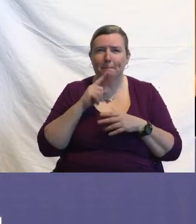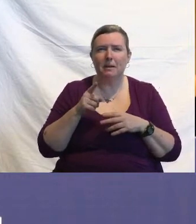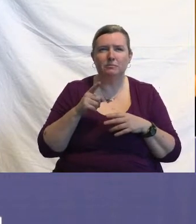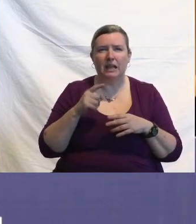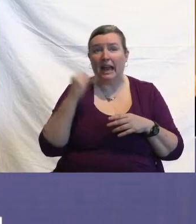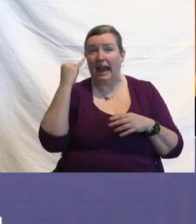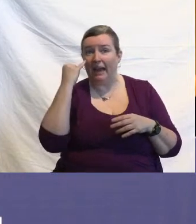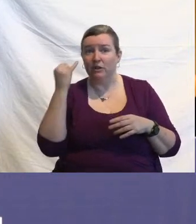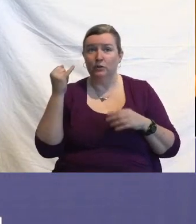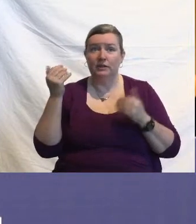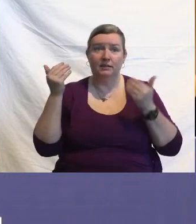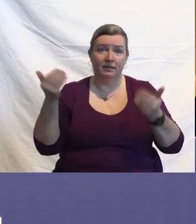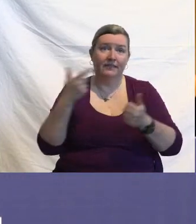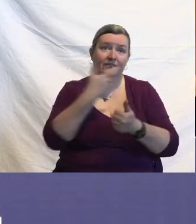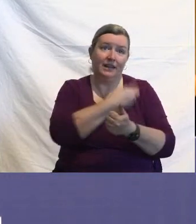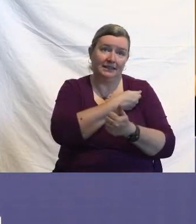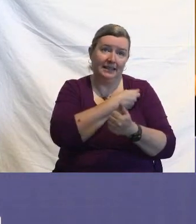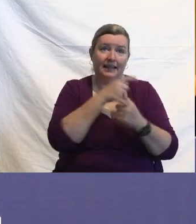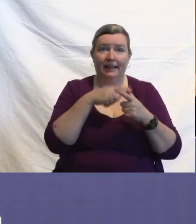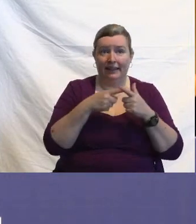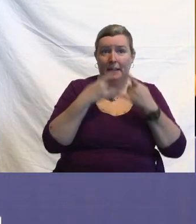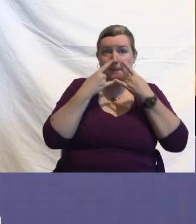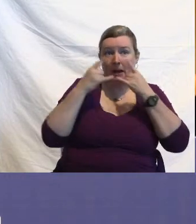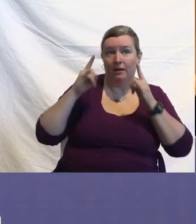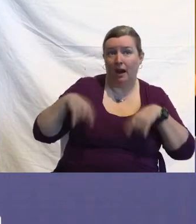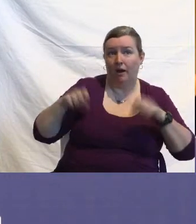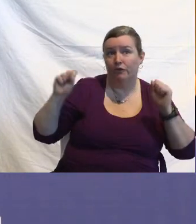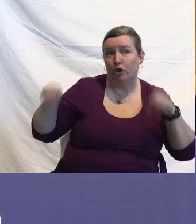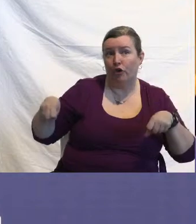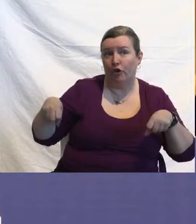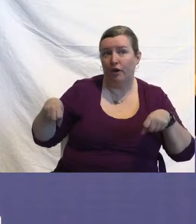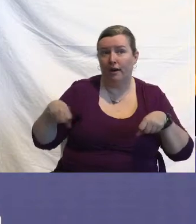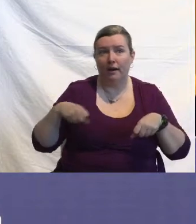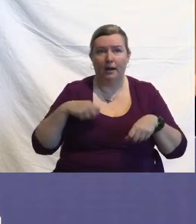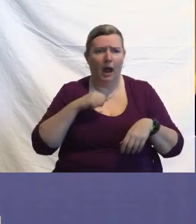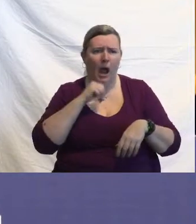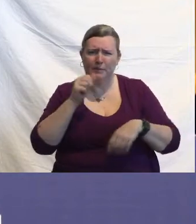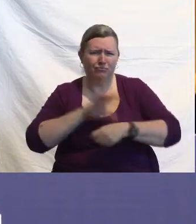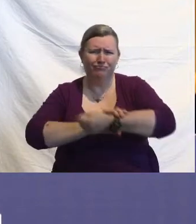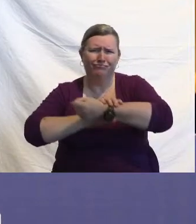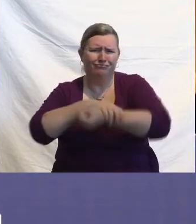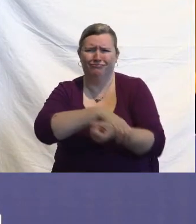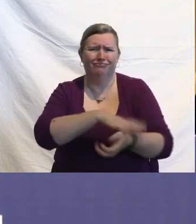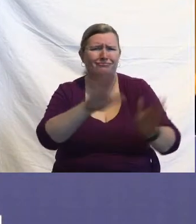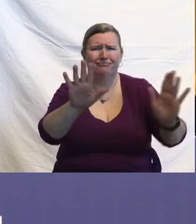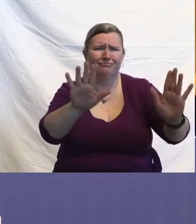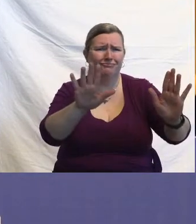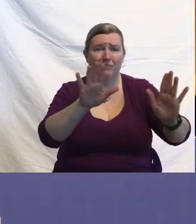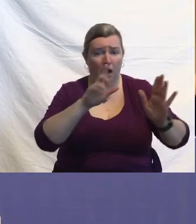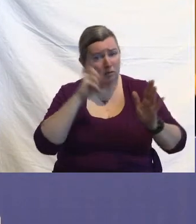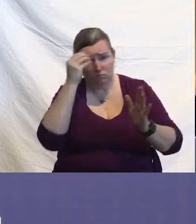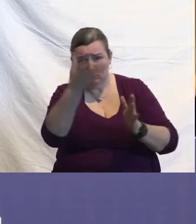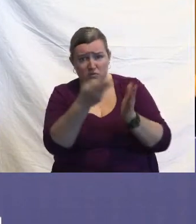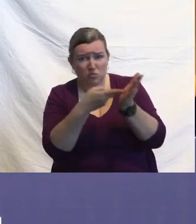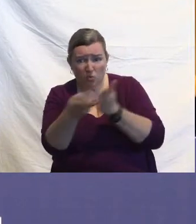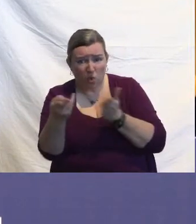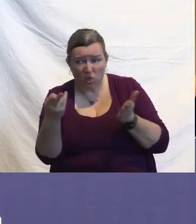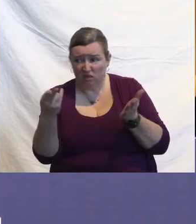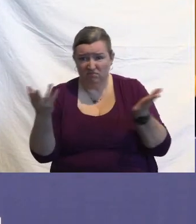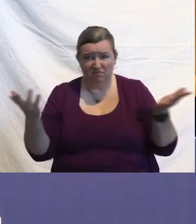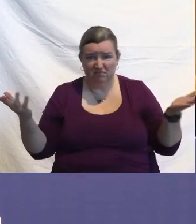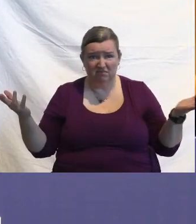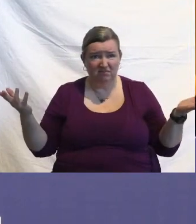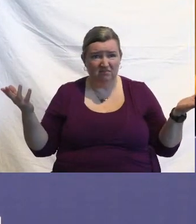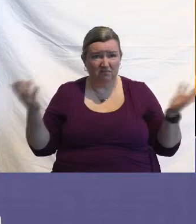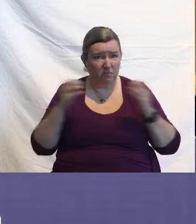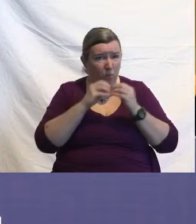view that strong. I view that just factually. I think it's a number of factors, and I'll include the question you asked